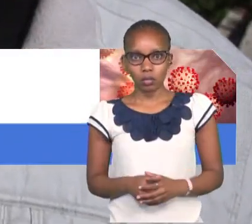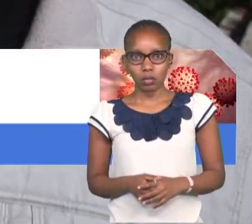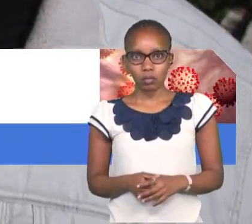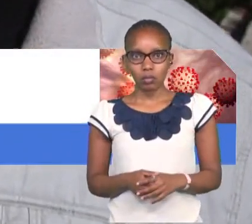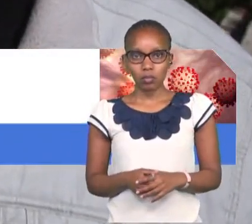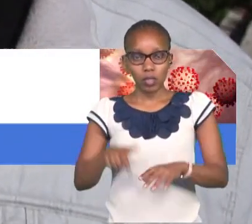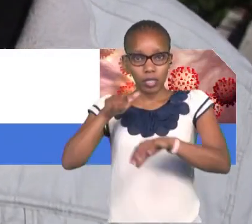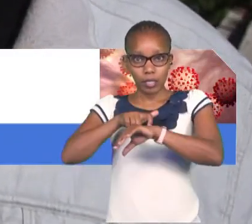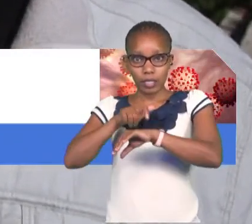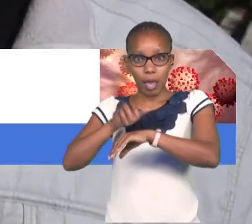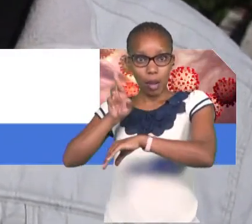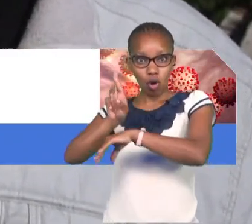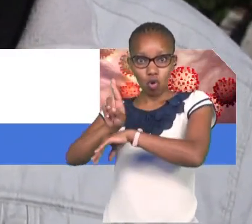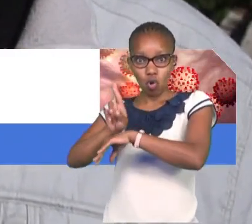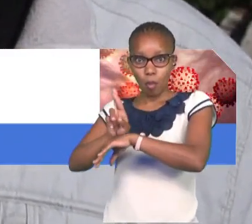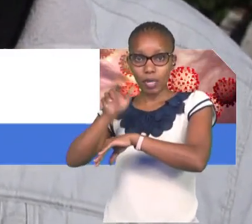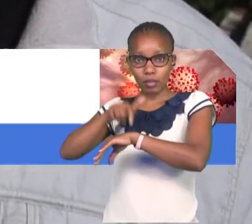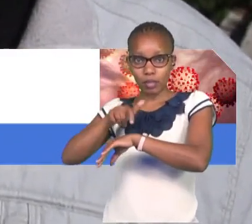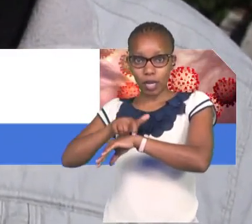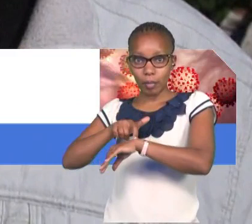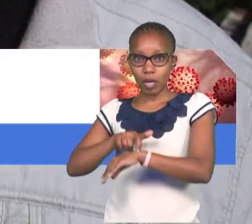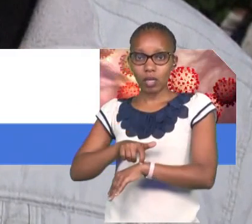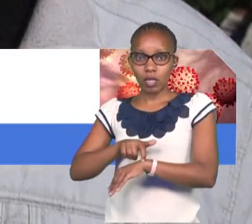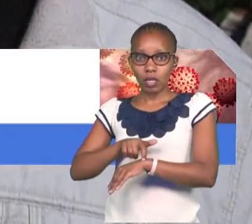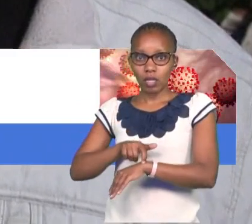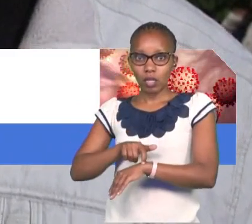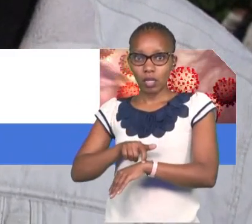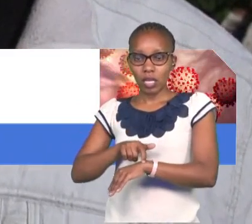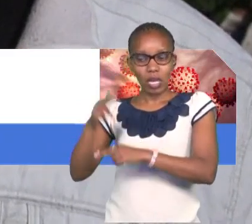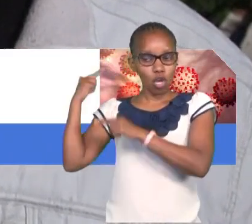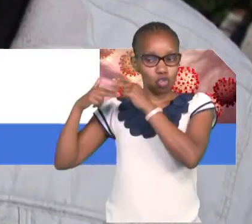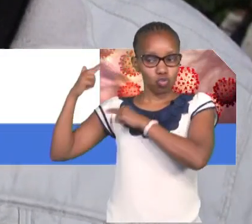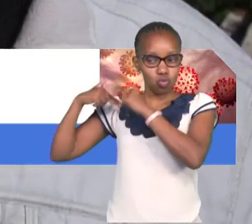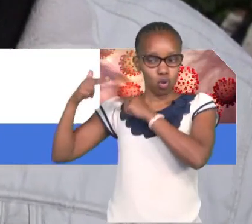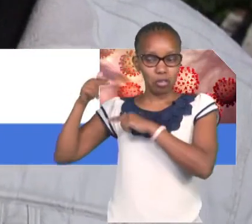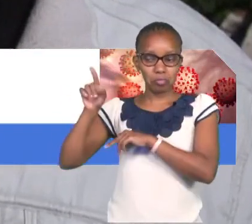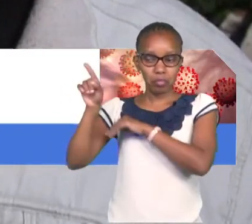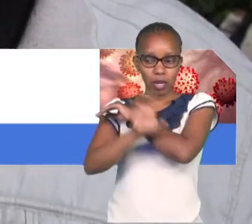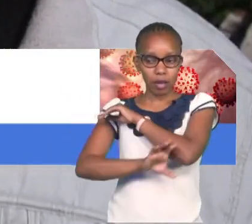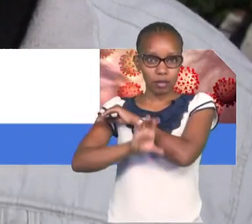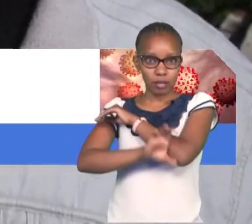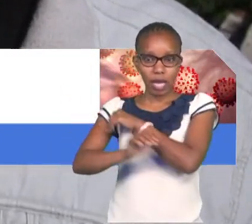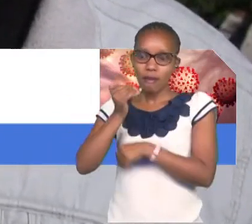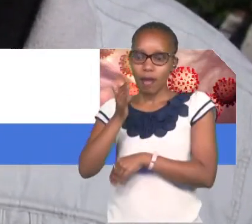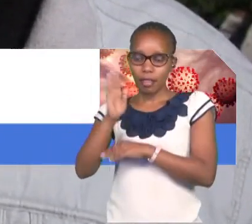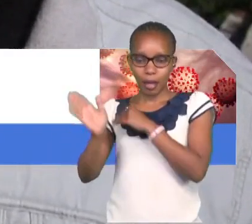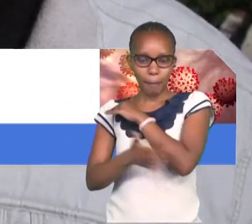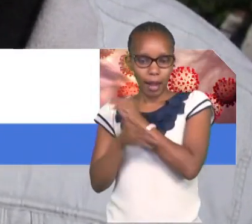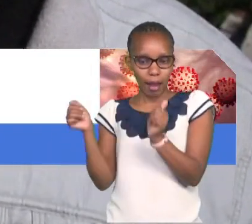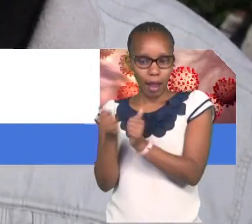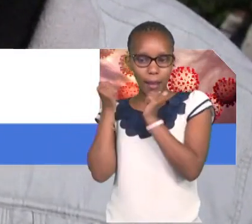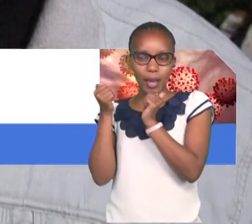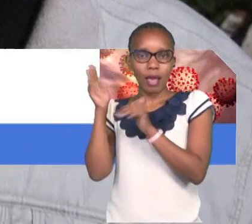Since the Roman era until the present, over the past 2 millennia of Syrian history, nothing worse has happened than